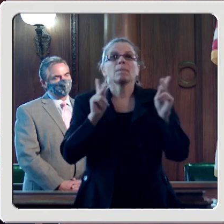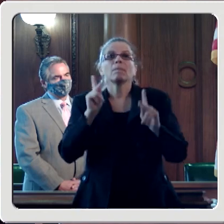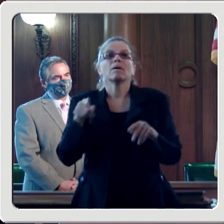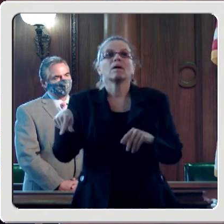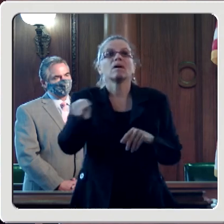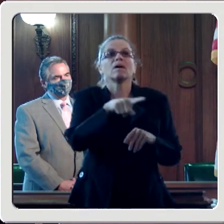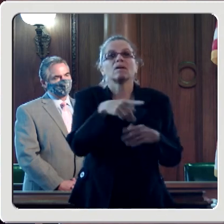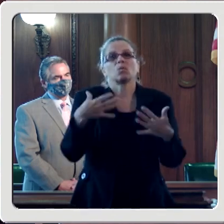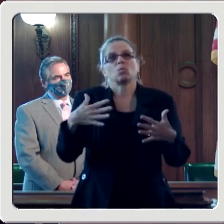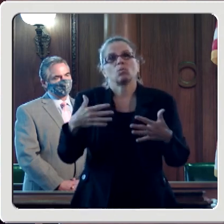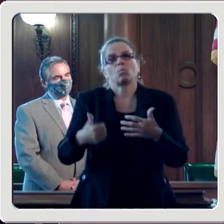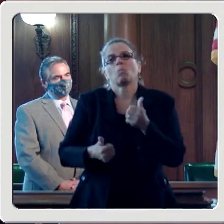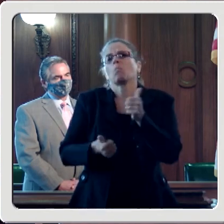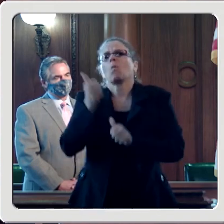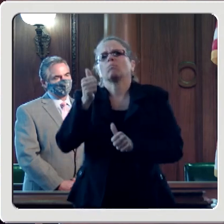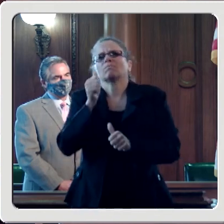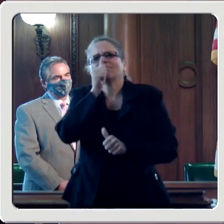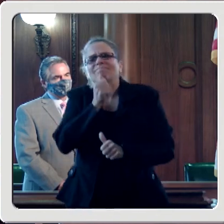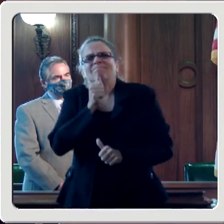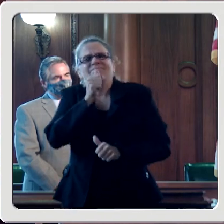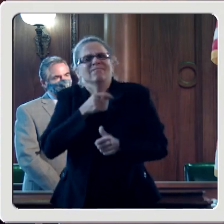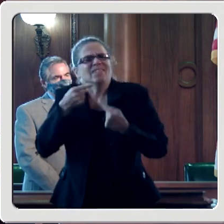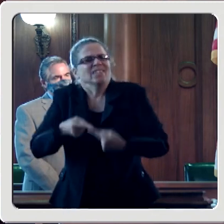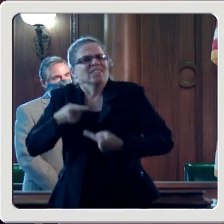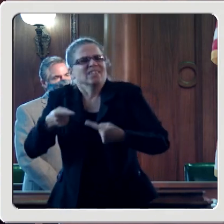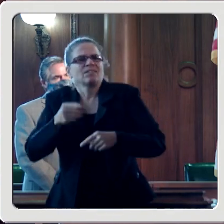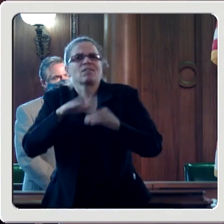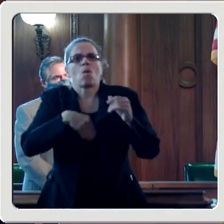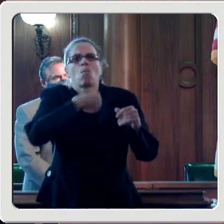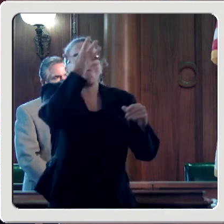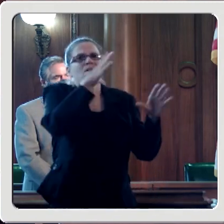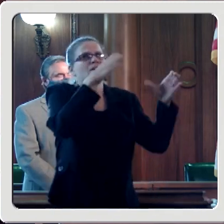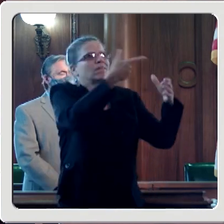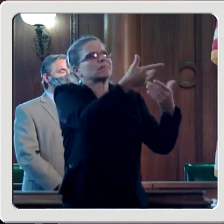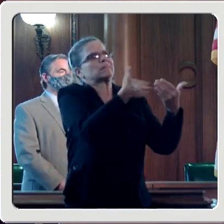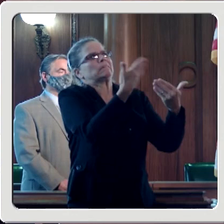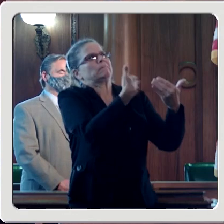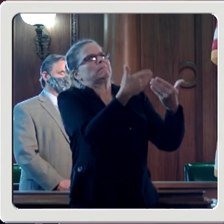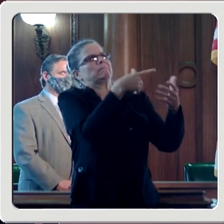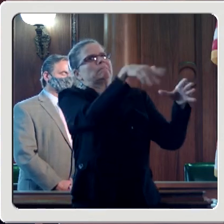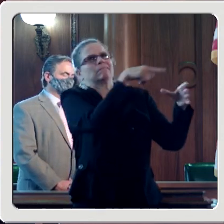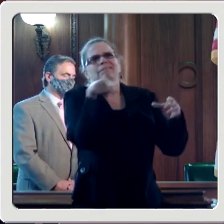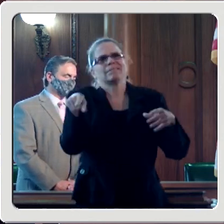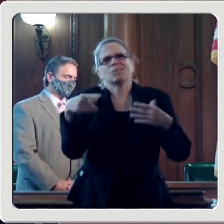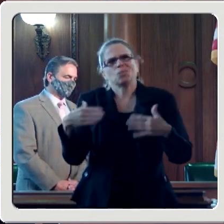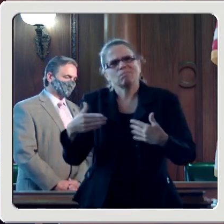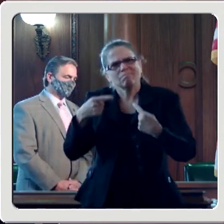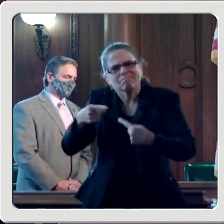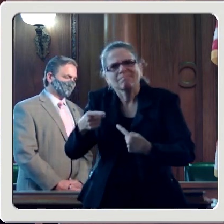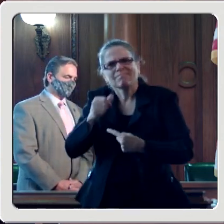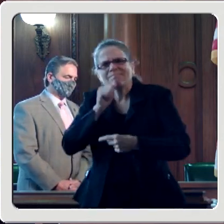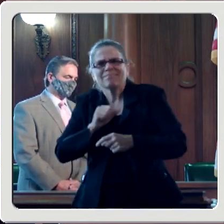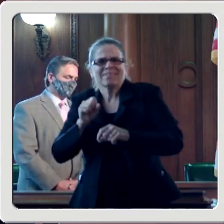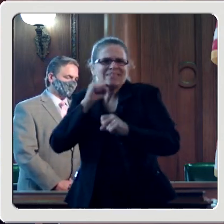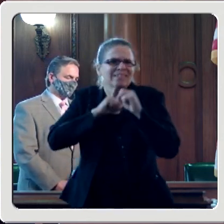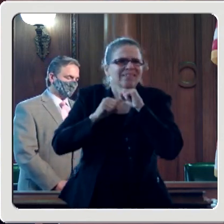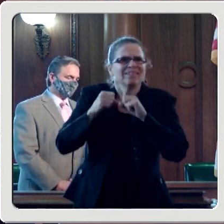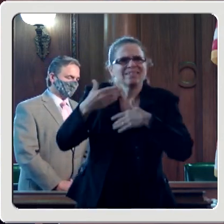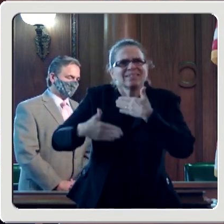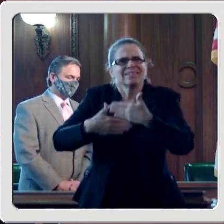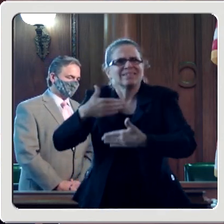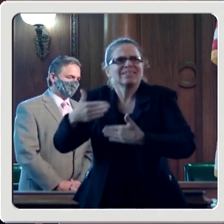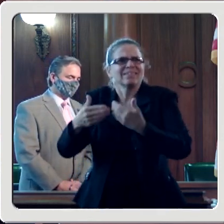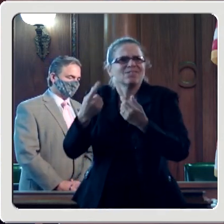impacted, and so many of those businesses are essential to the quality of life that is within